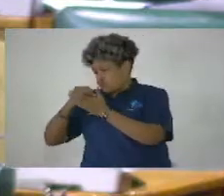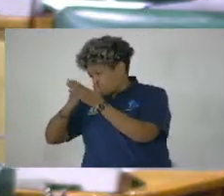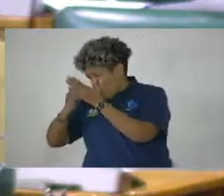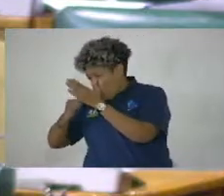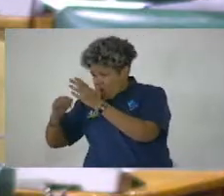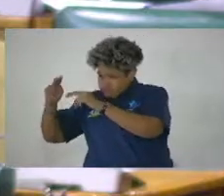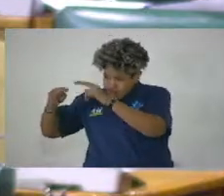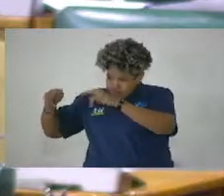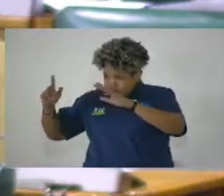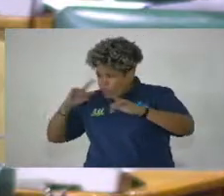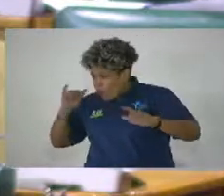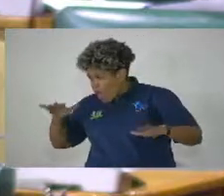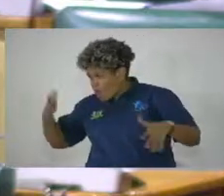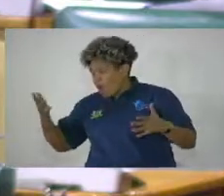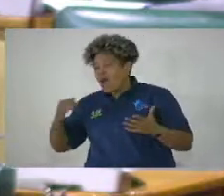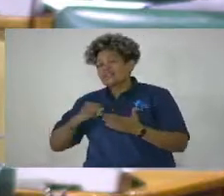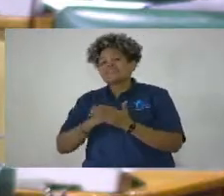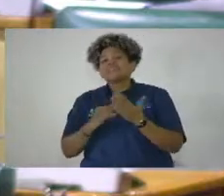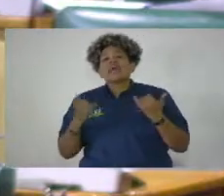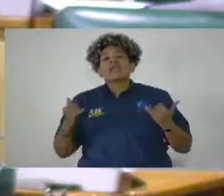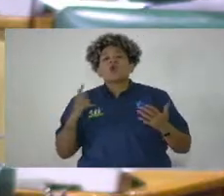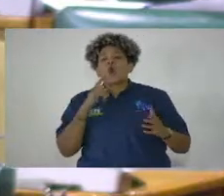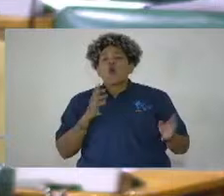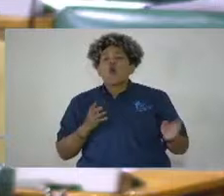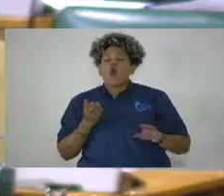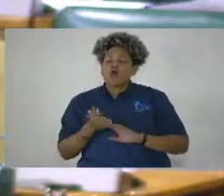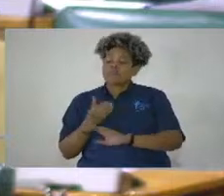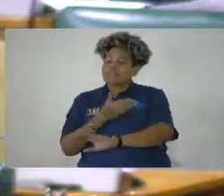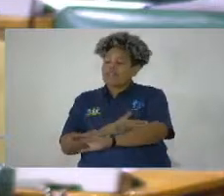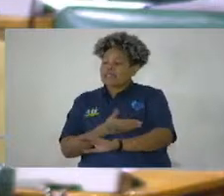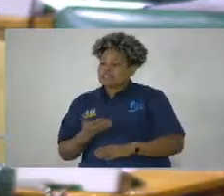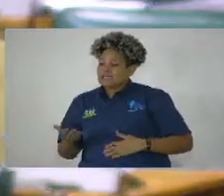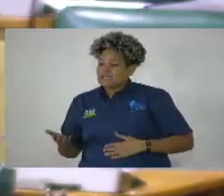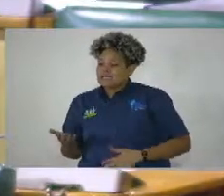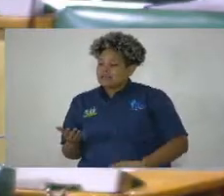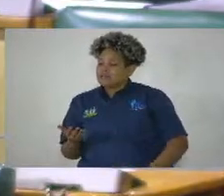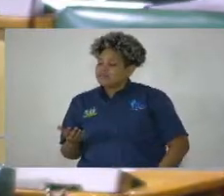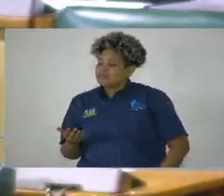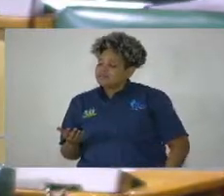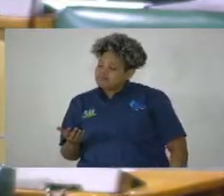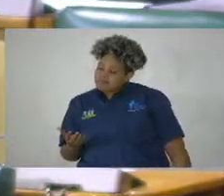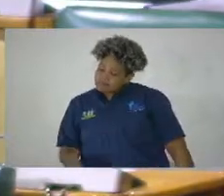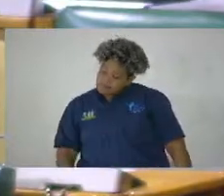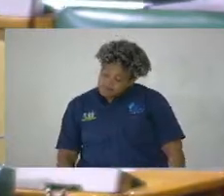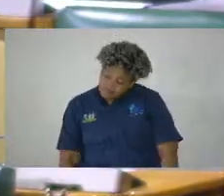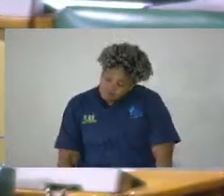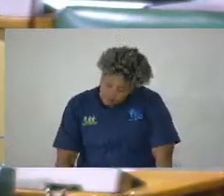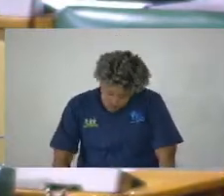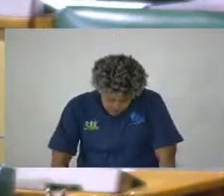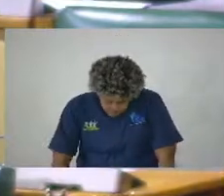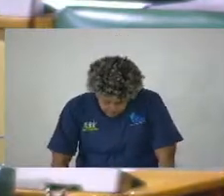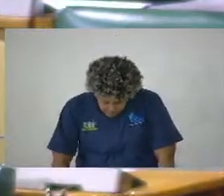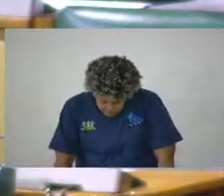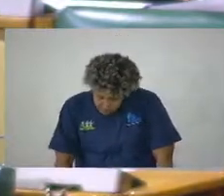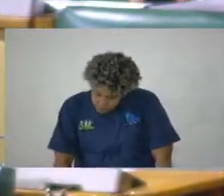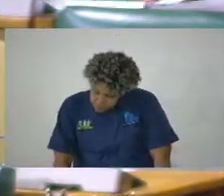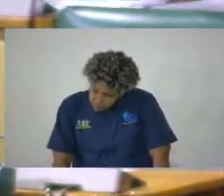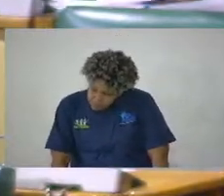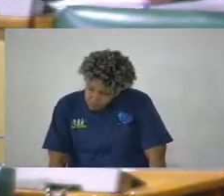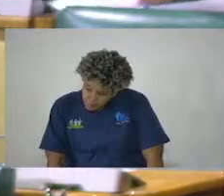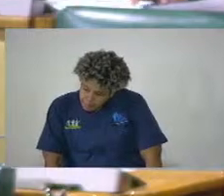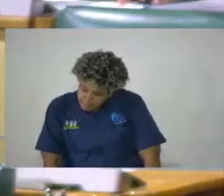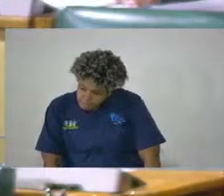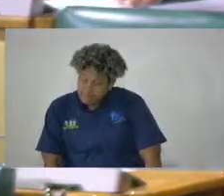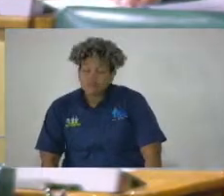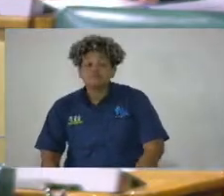engaged, and the design is being updated, Mr. Speaker, and the Ministry